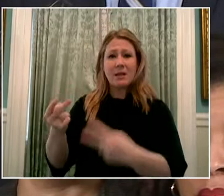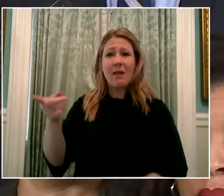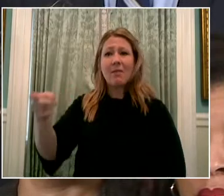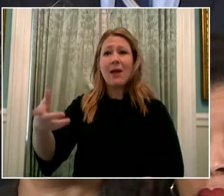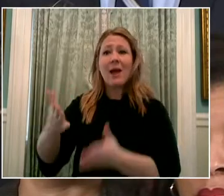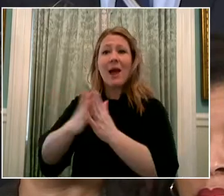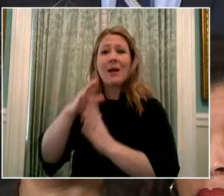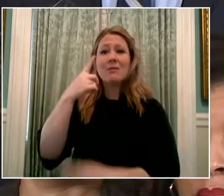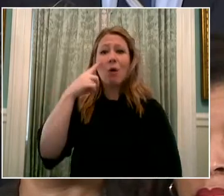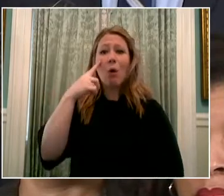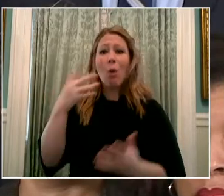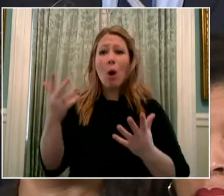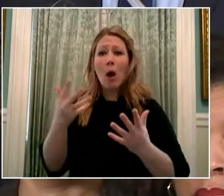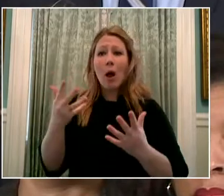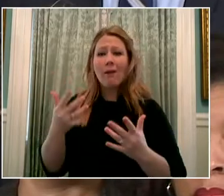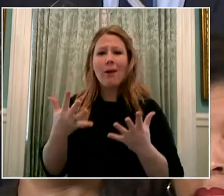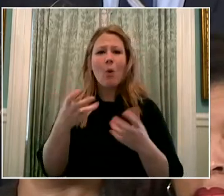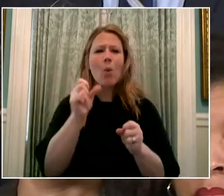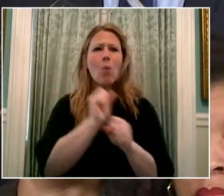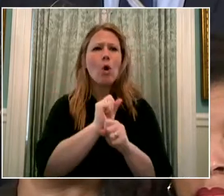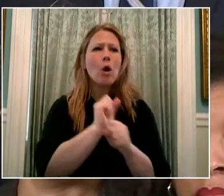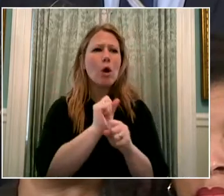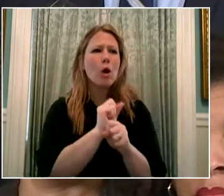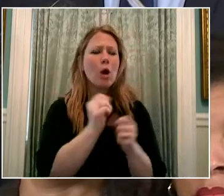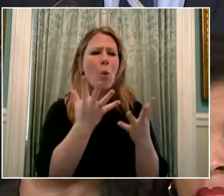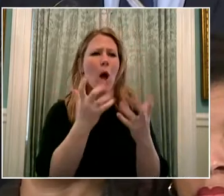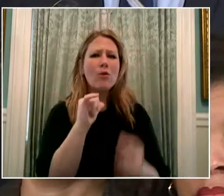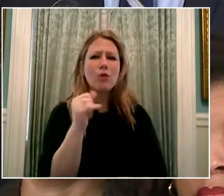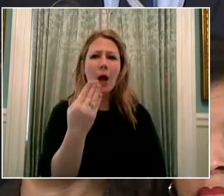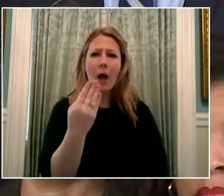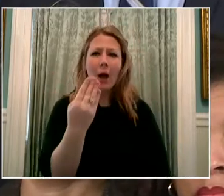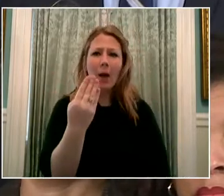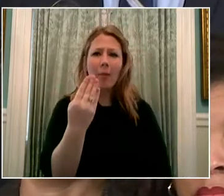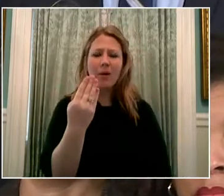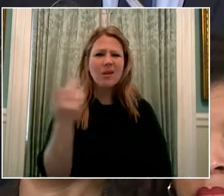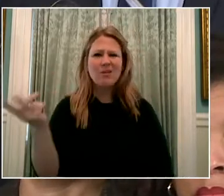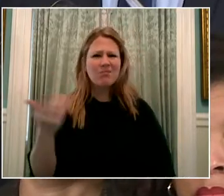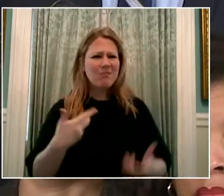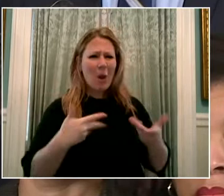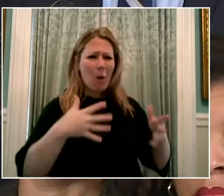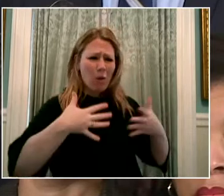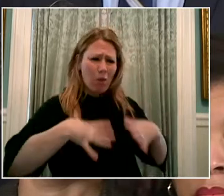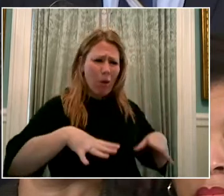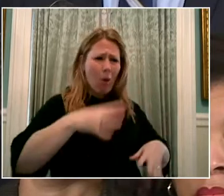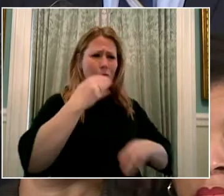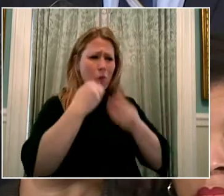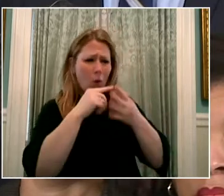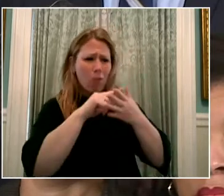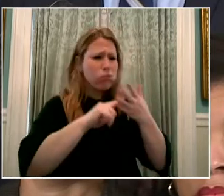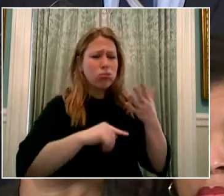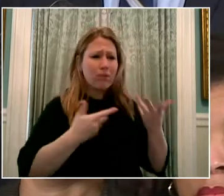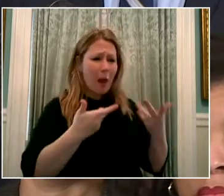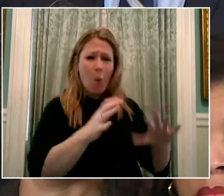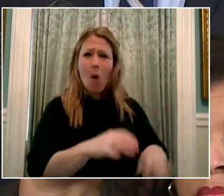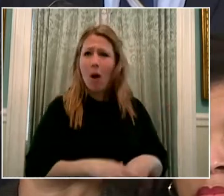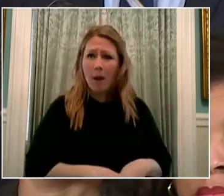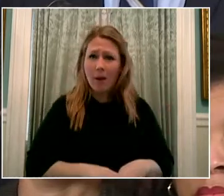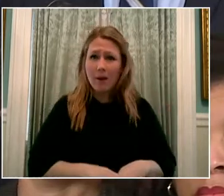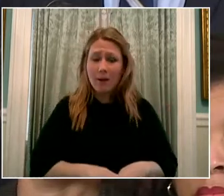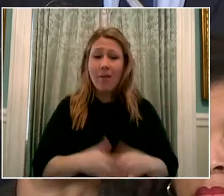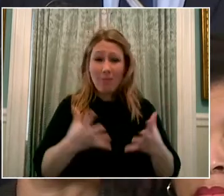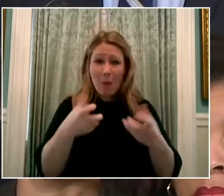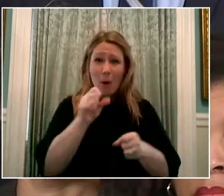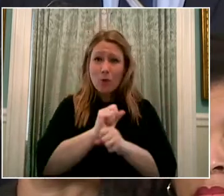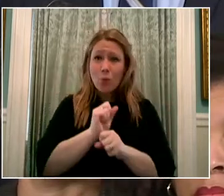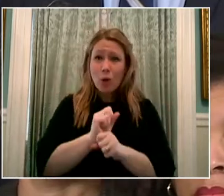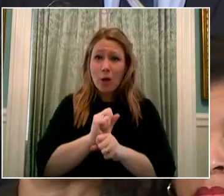can we work? Can we work? And we can't point to the failure of the Republicans handing down